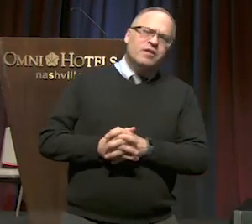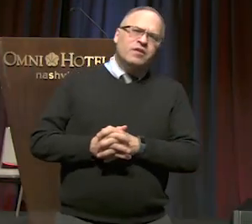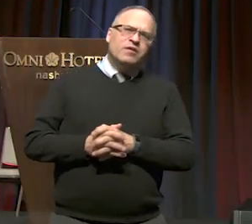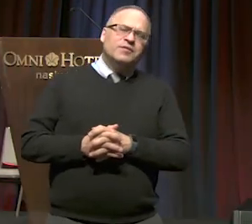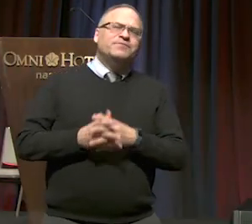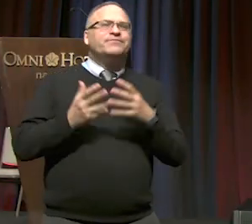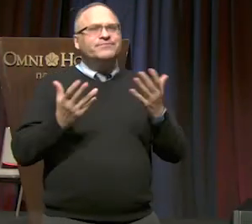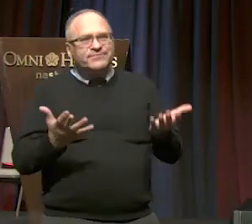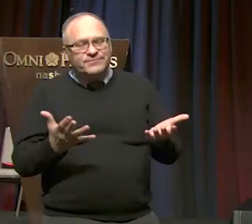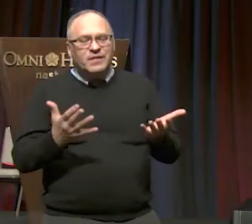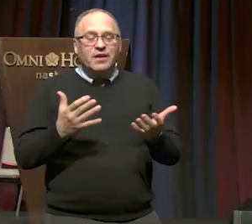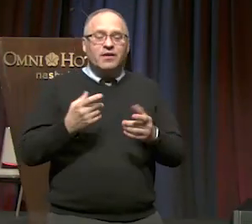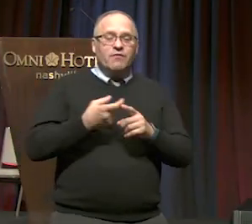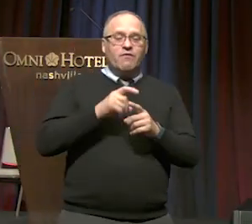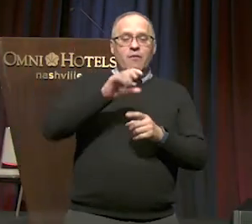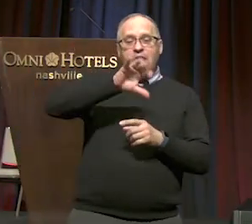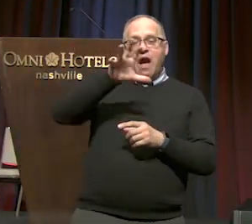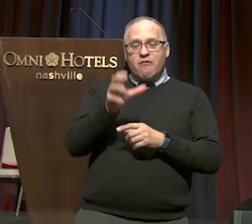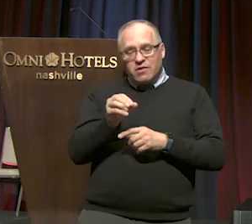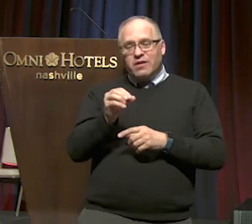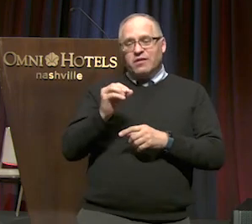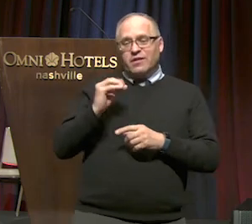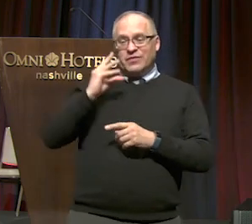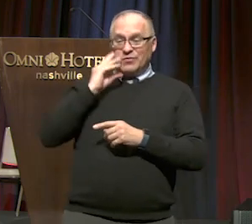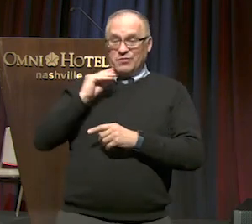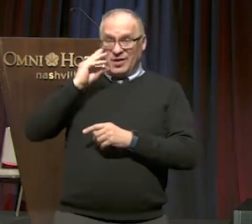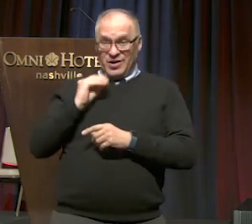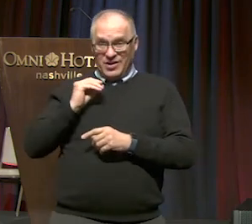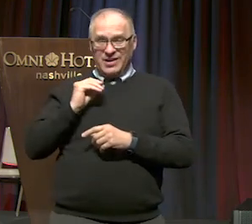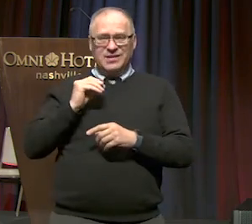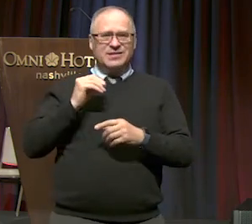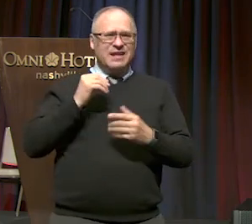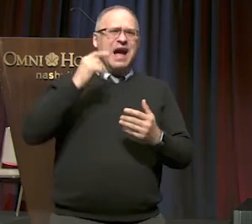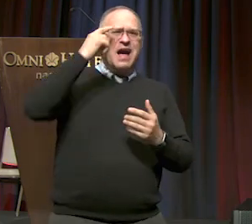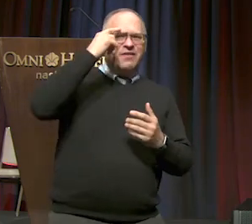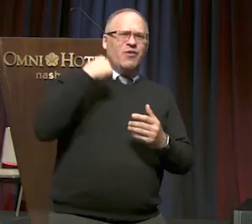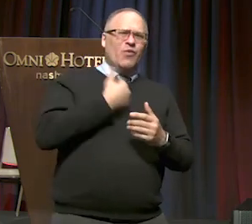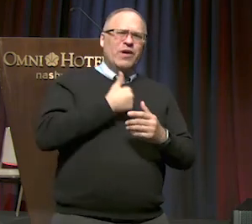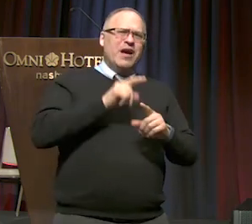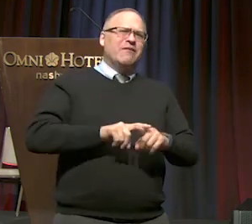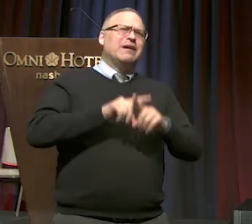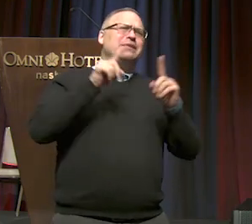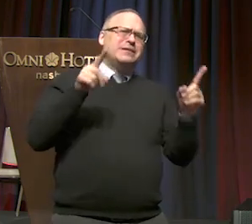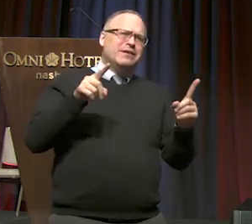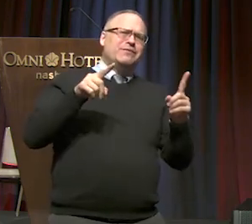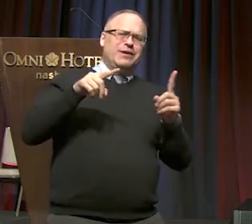speaking from African experience, I think we have different contexts